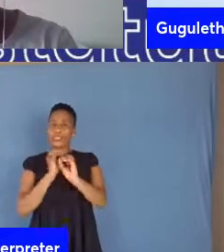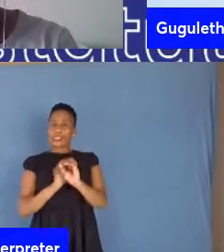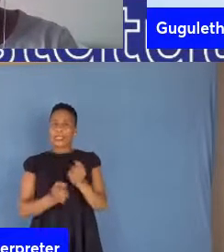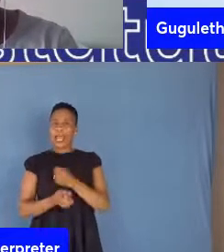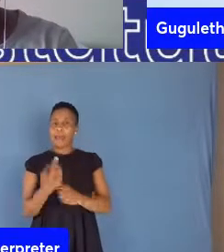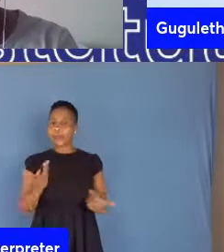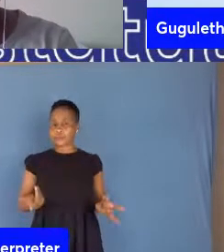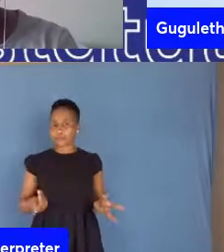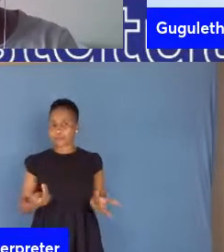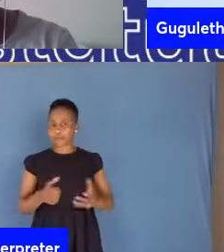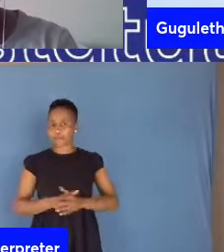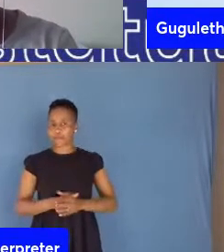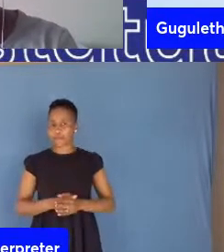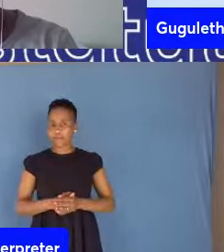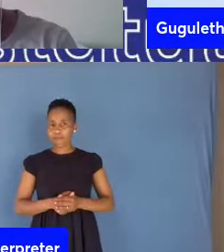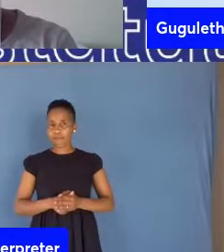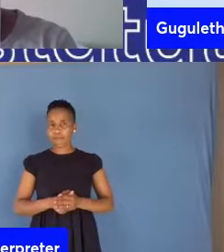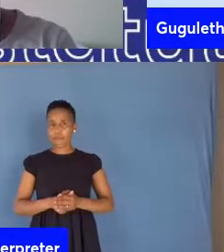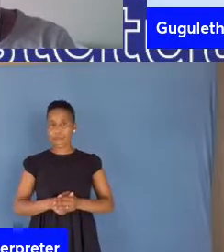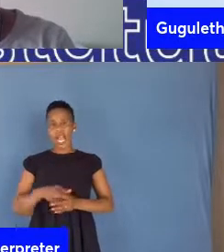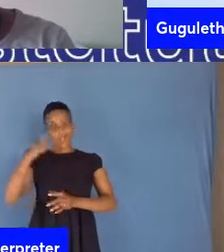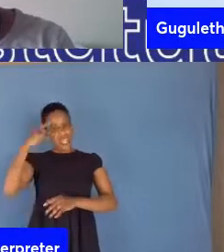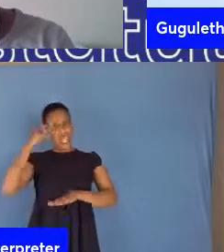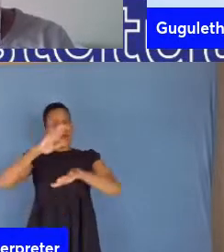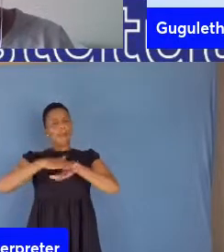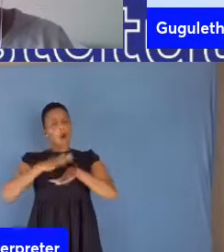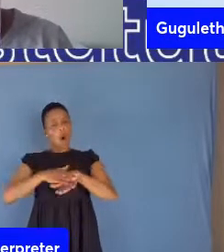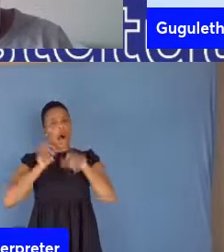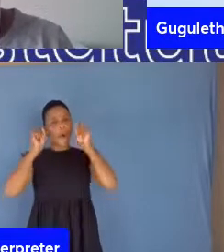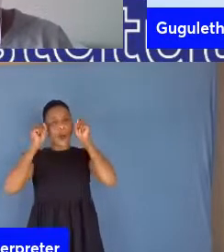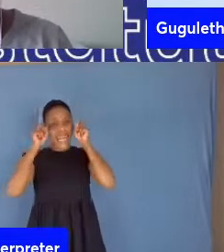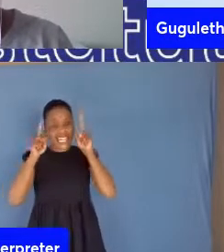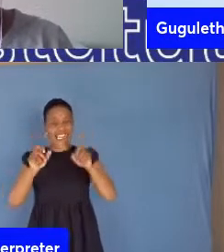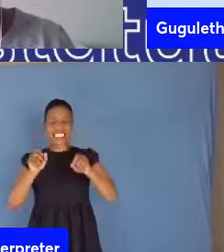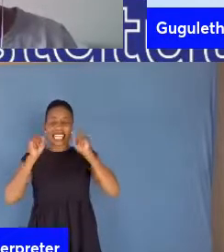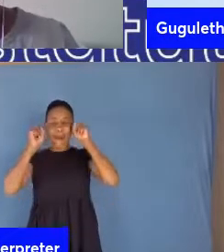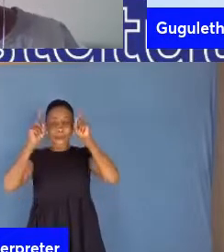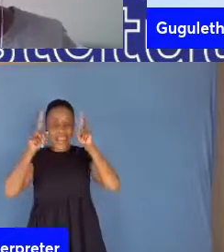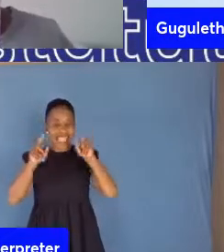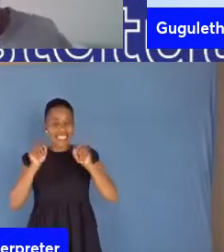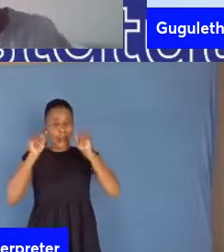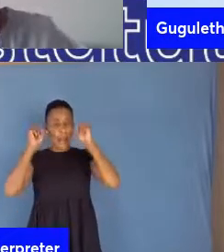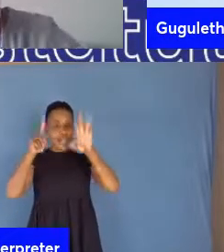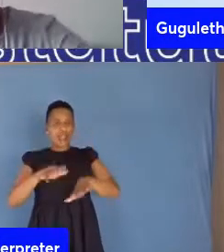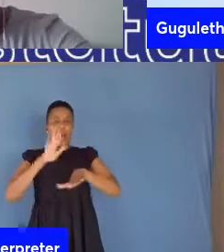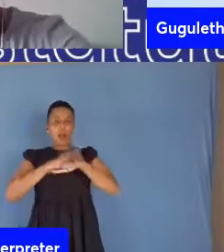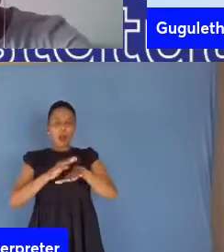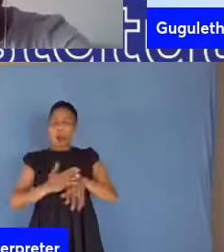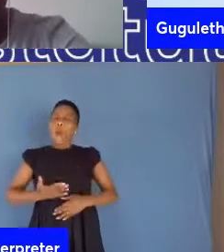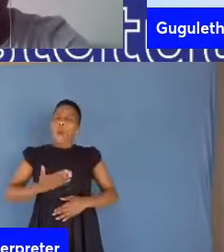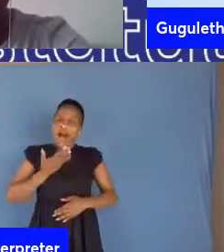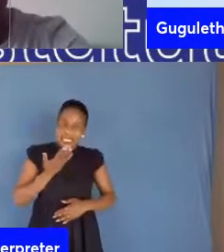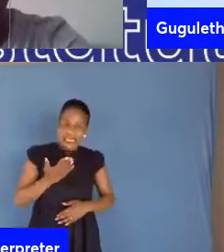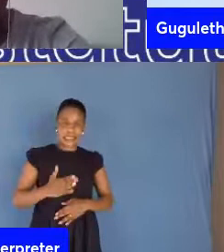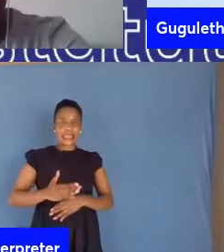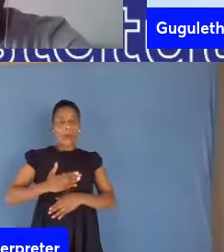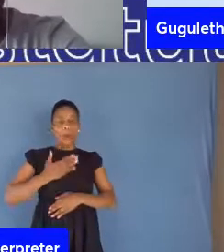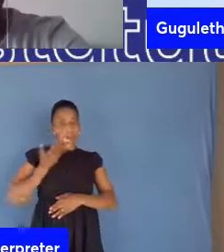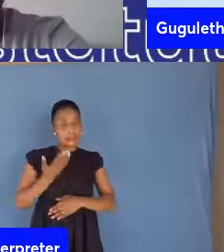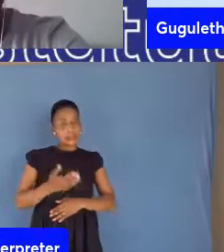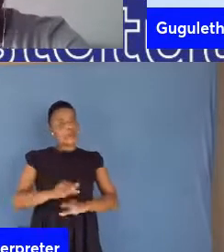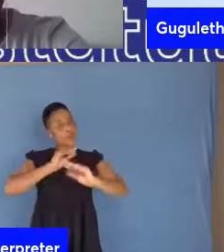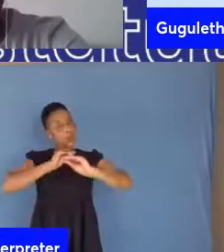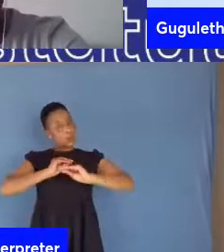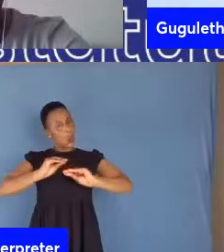I think more awareness, more willingness to be taught how